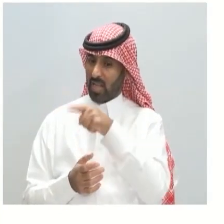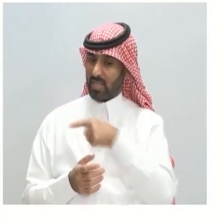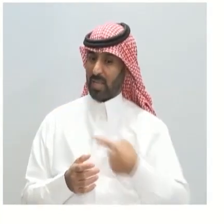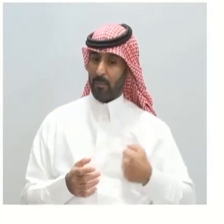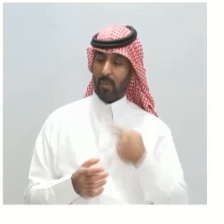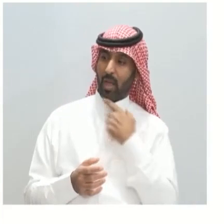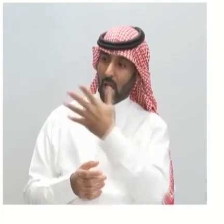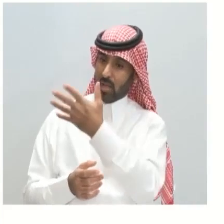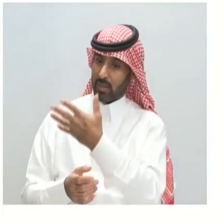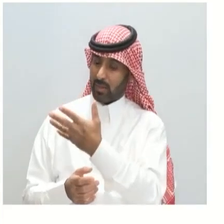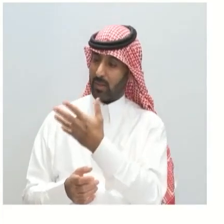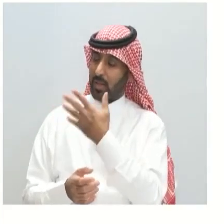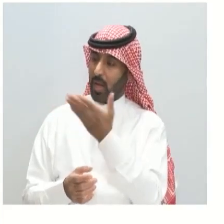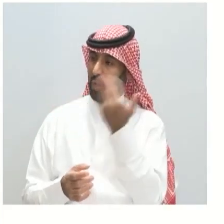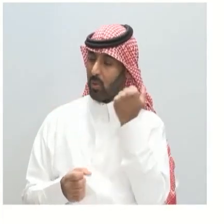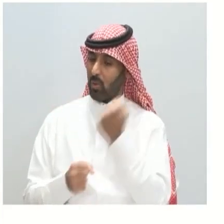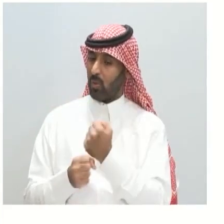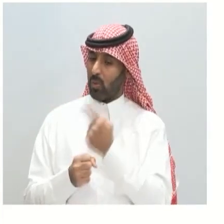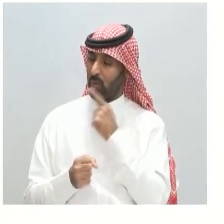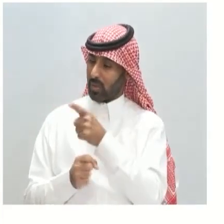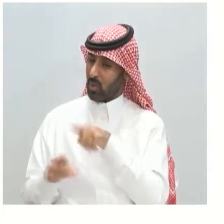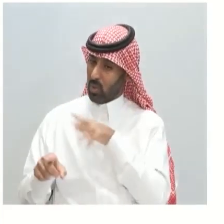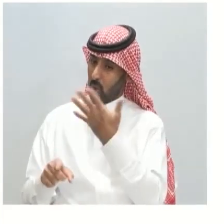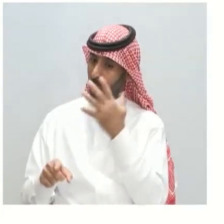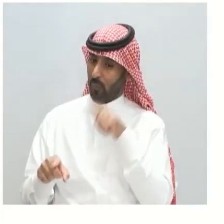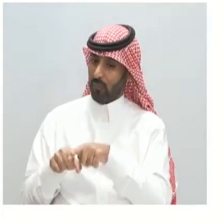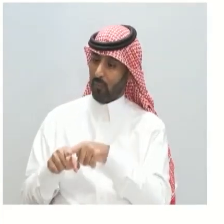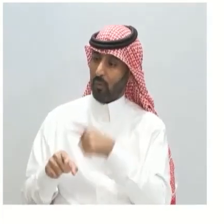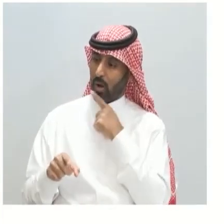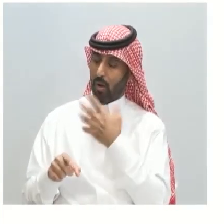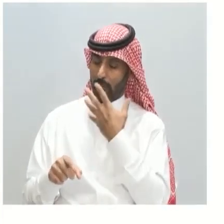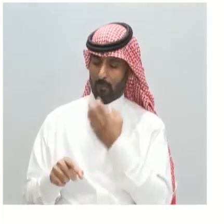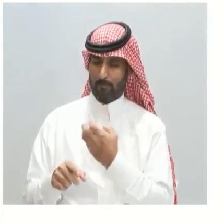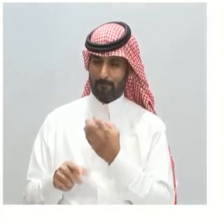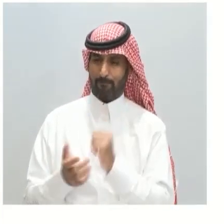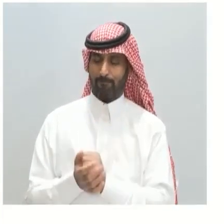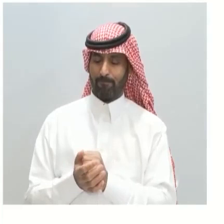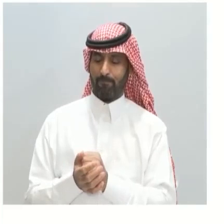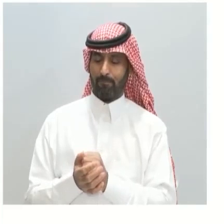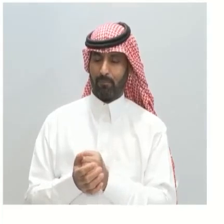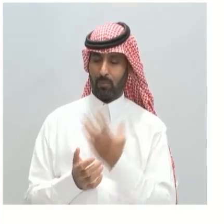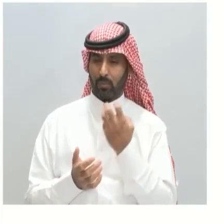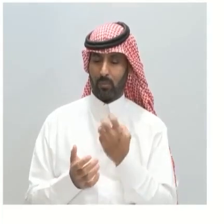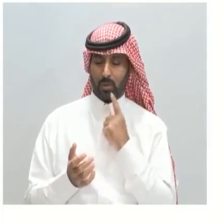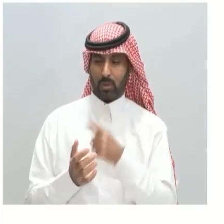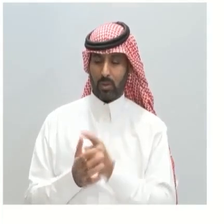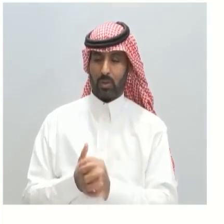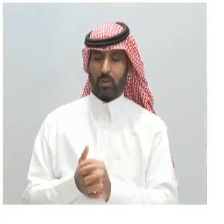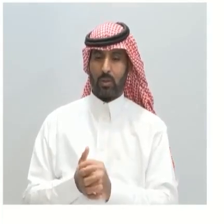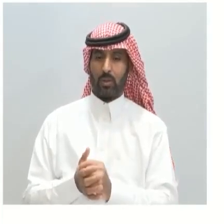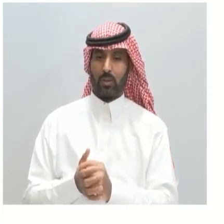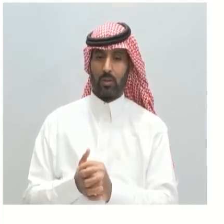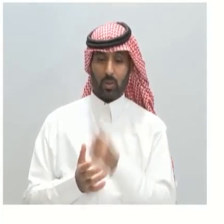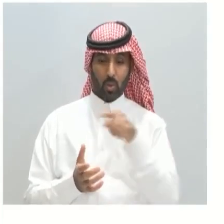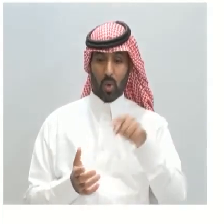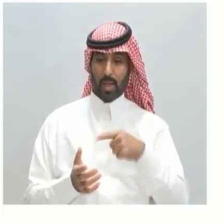is, I did it last week with a new friend and I was terribly. So calling someone by the wrong